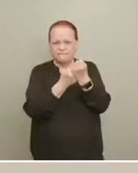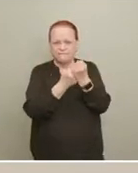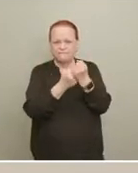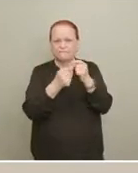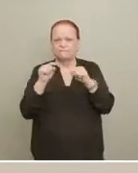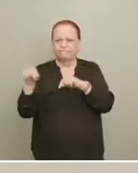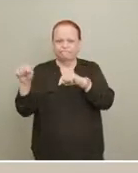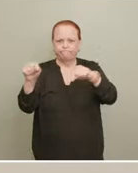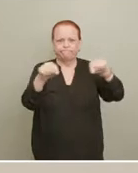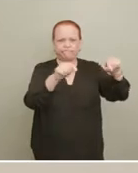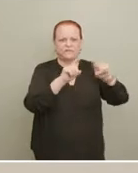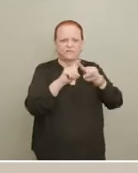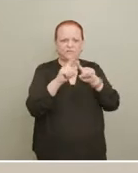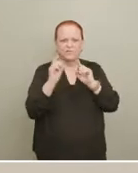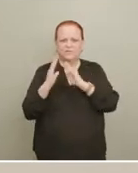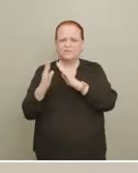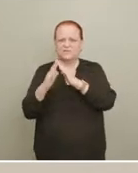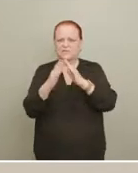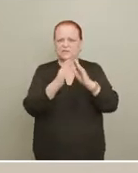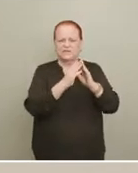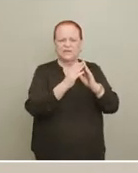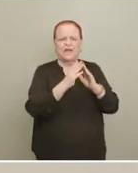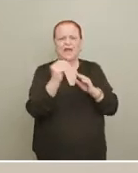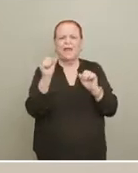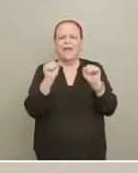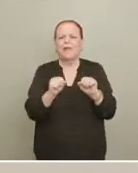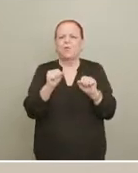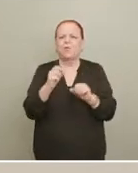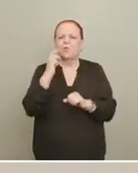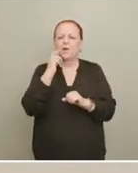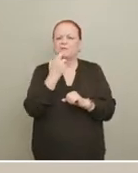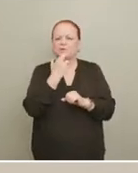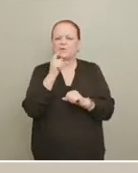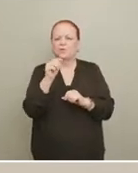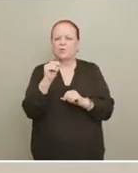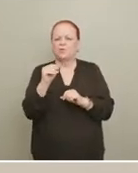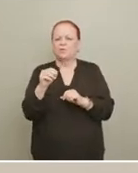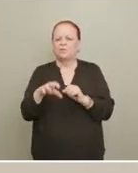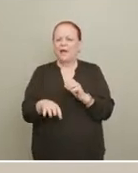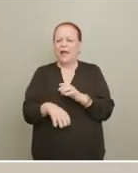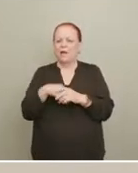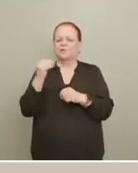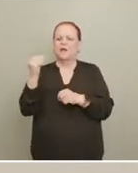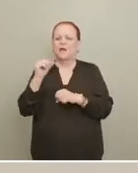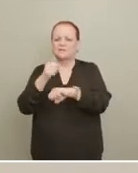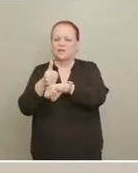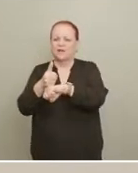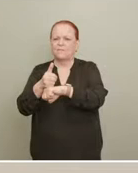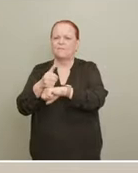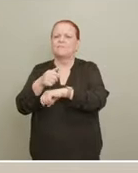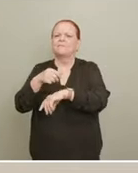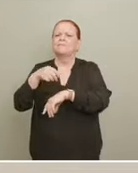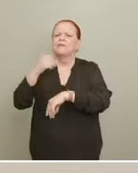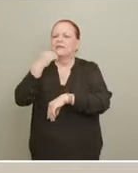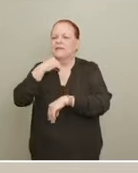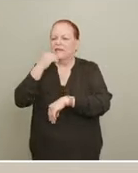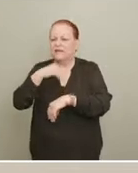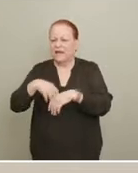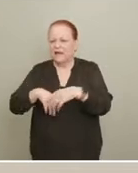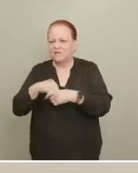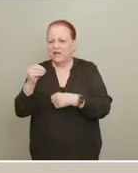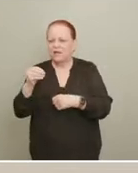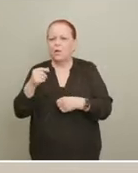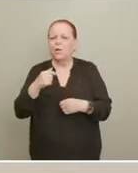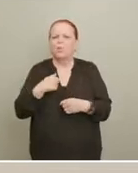in enabling restaurateurs to be able to go outside, loosening up the zoning so that they can